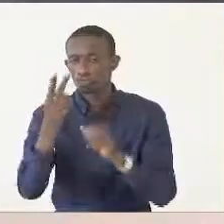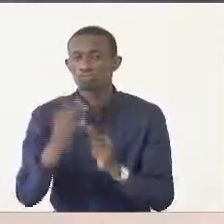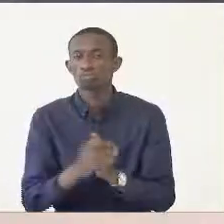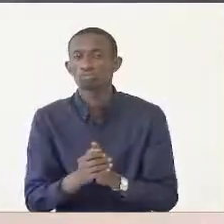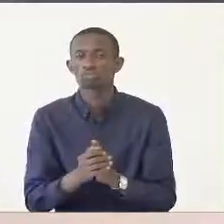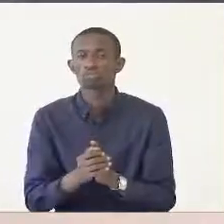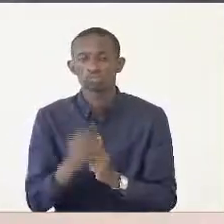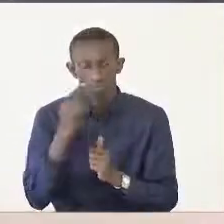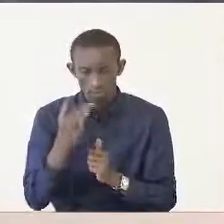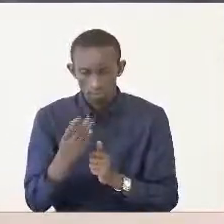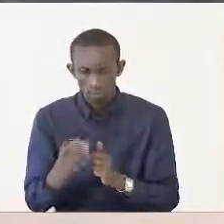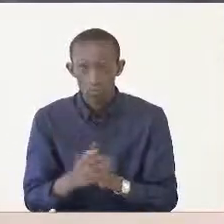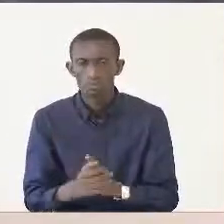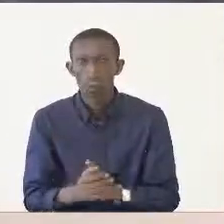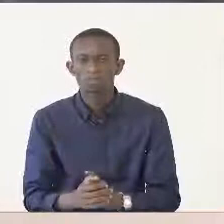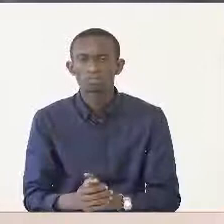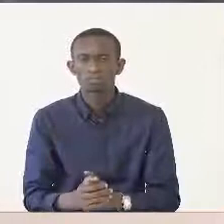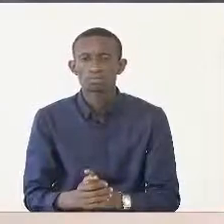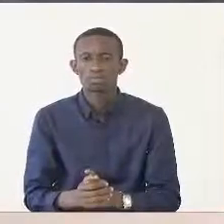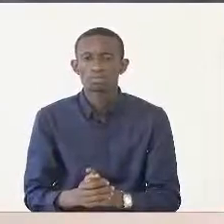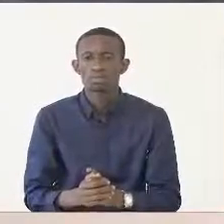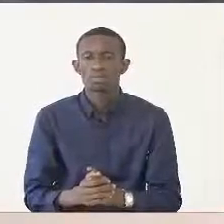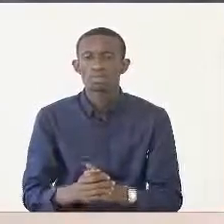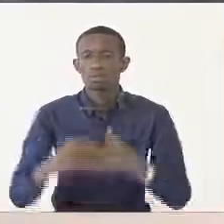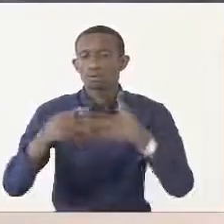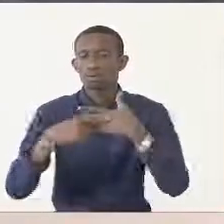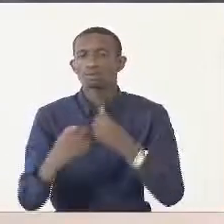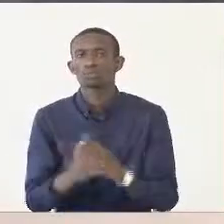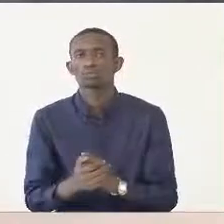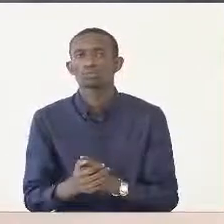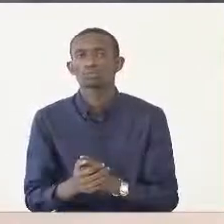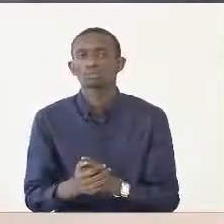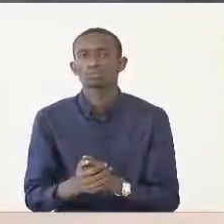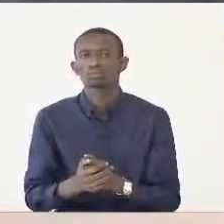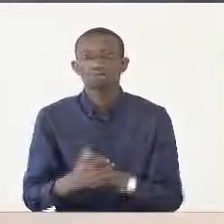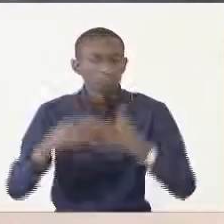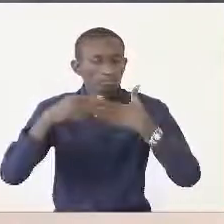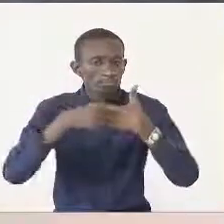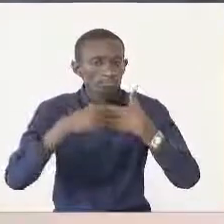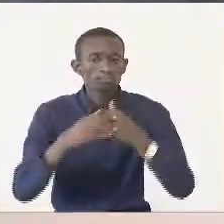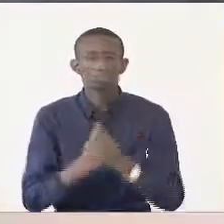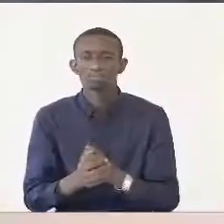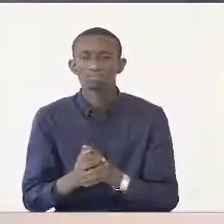find? We find that is minus 20. This is minus